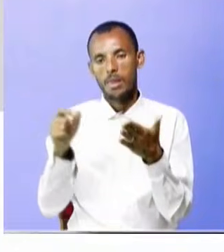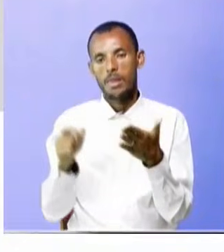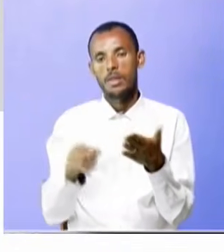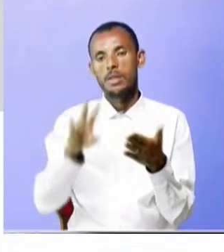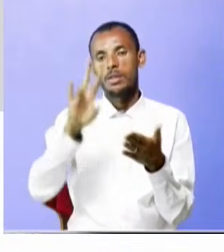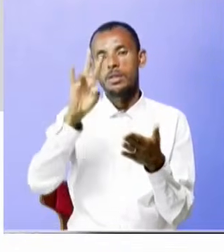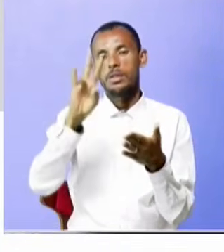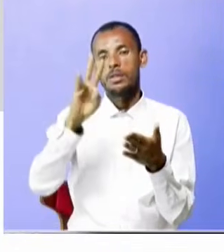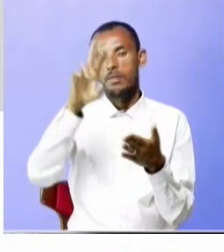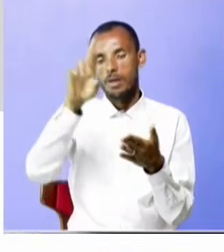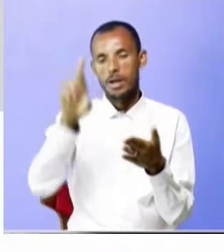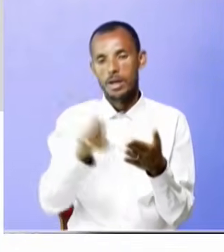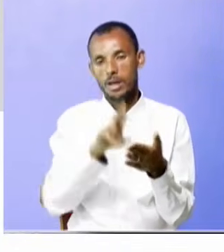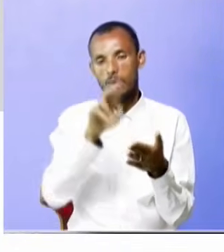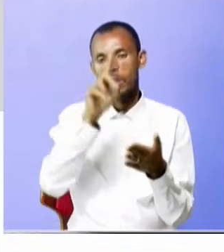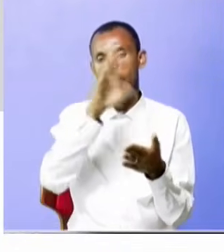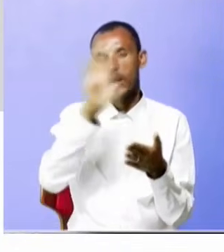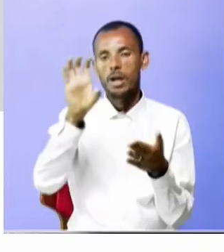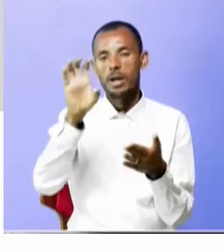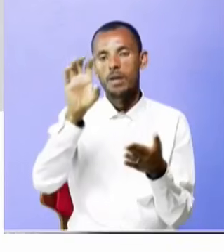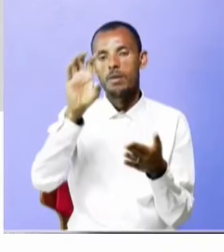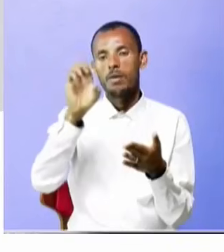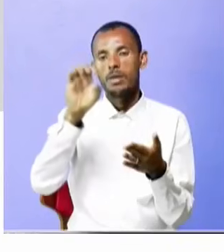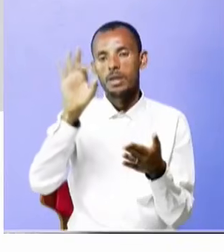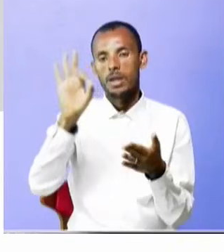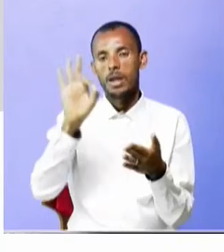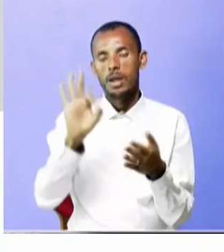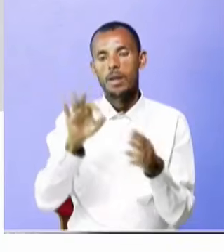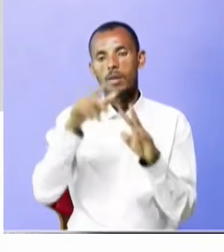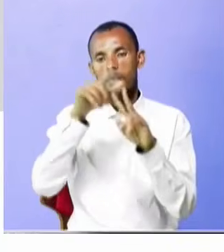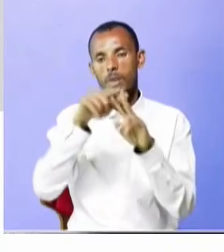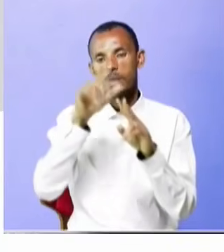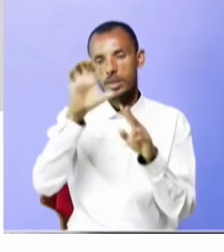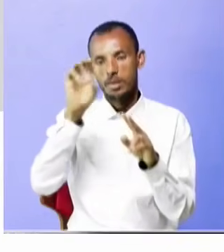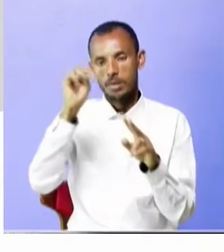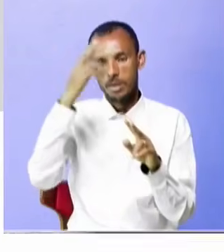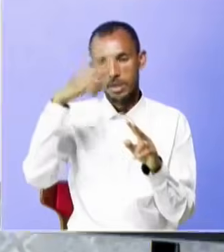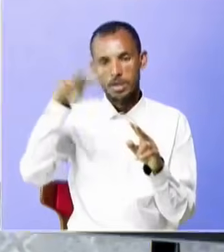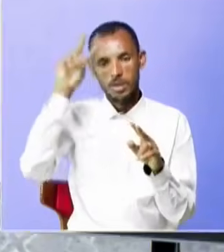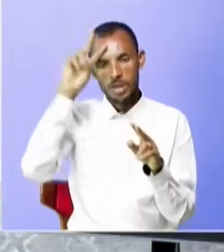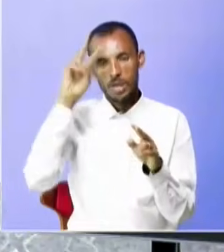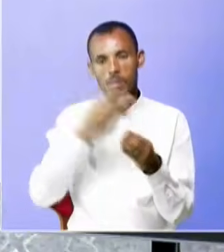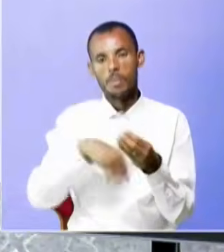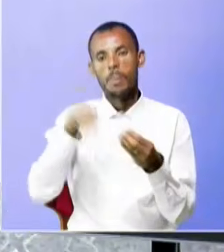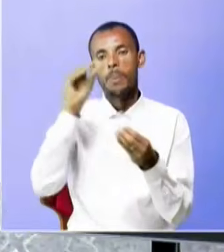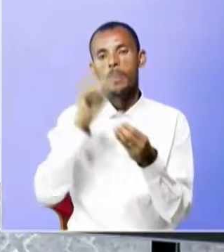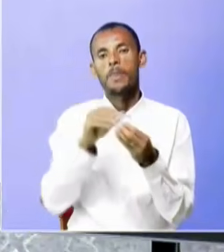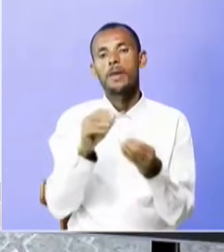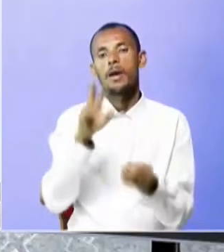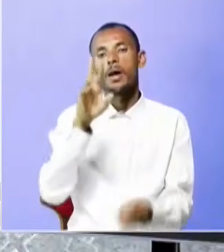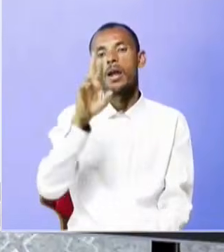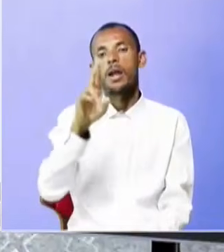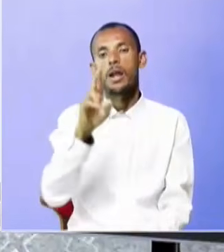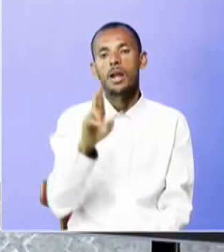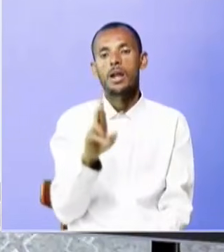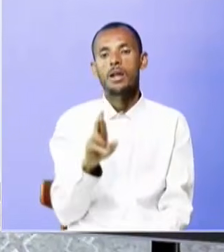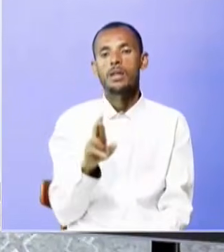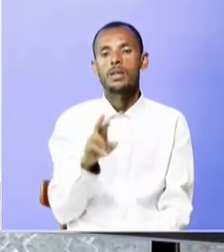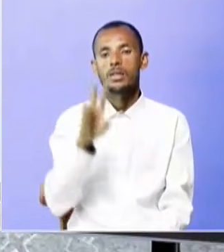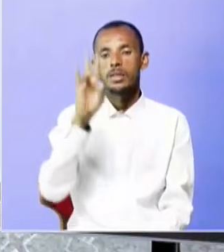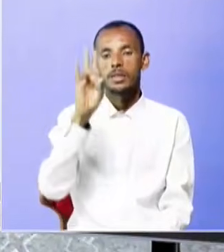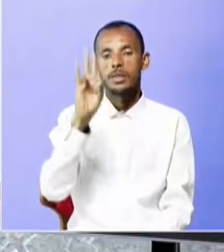7 radical 149 pi centimeter square plus r is